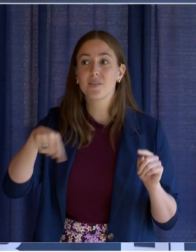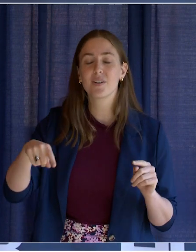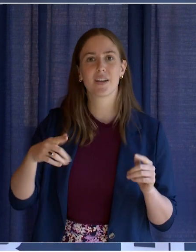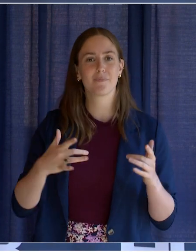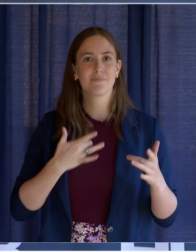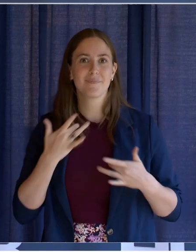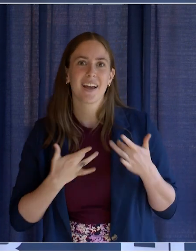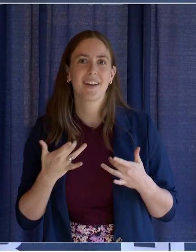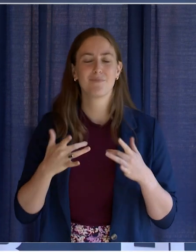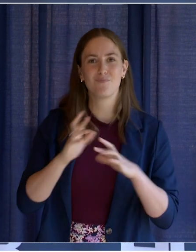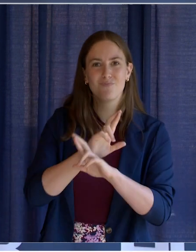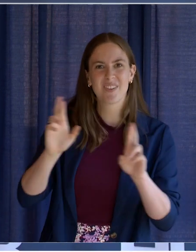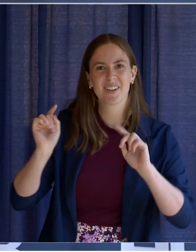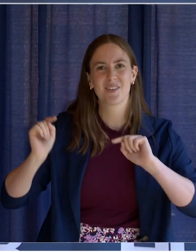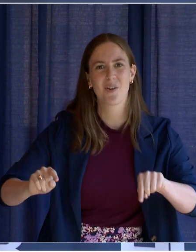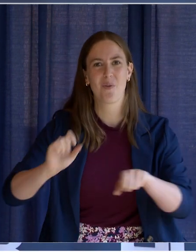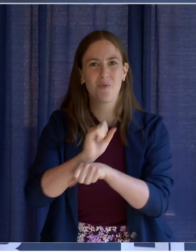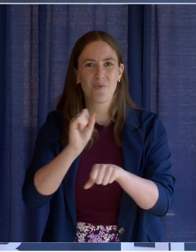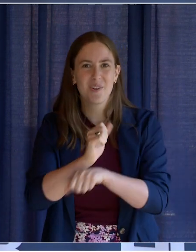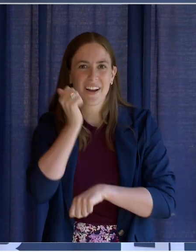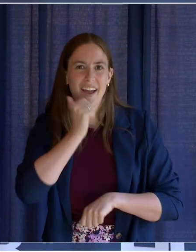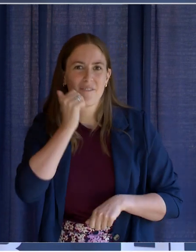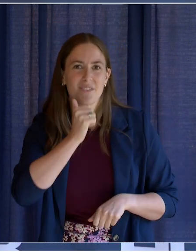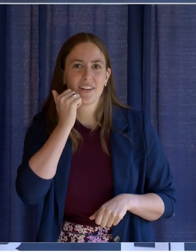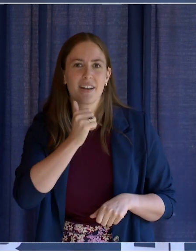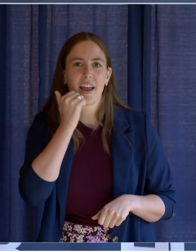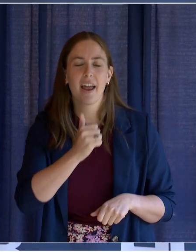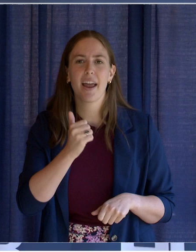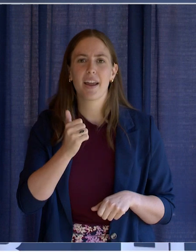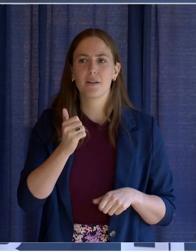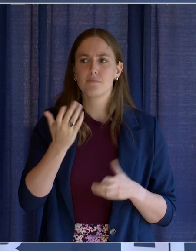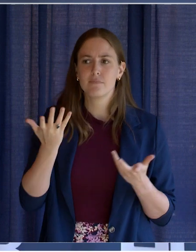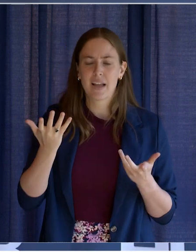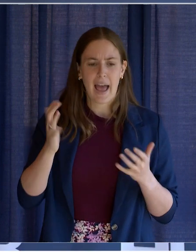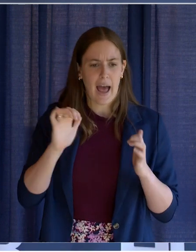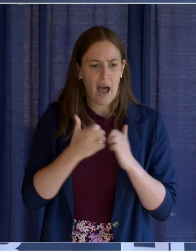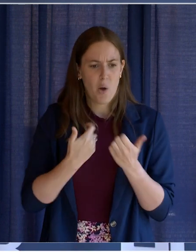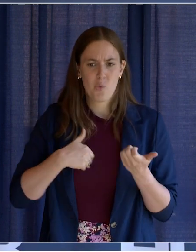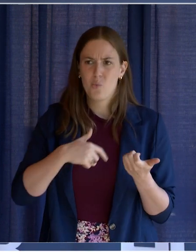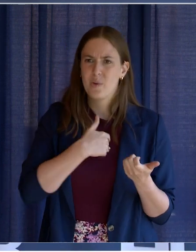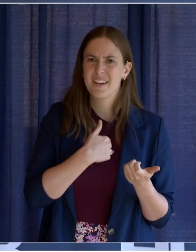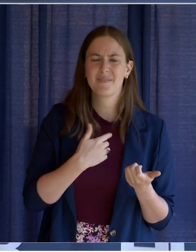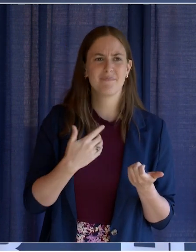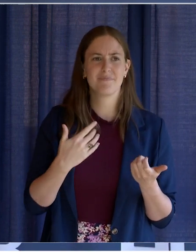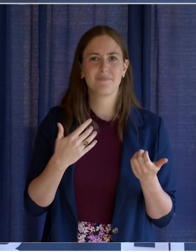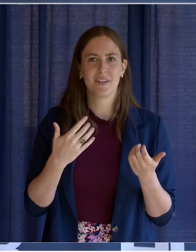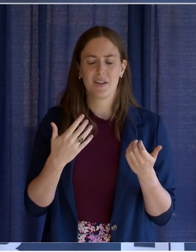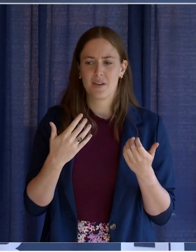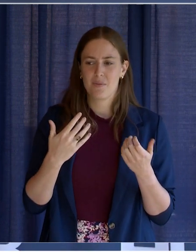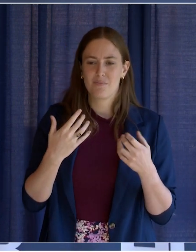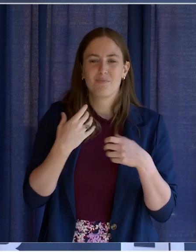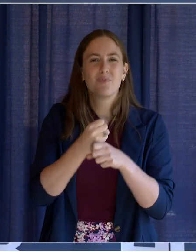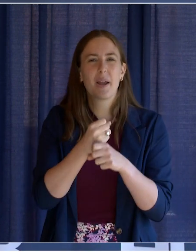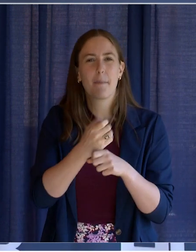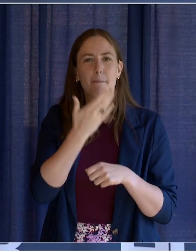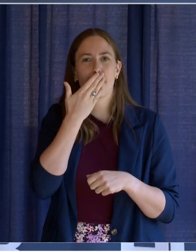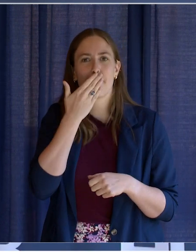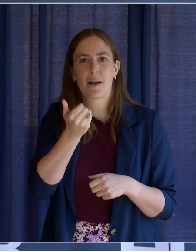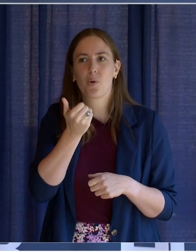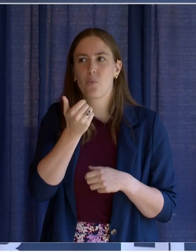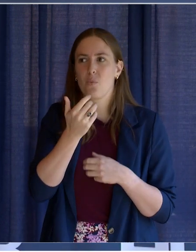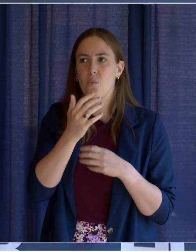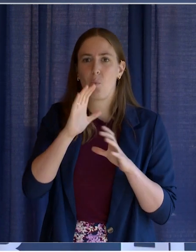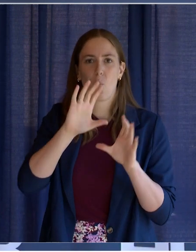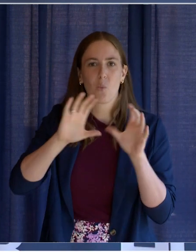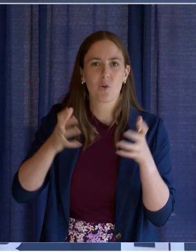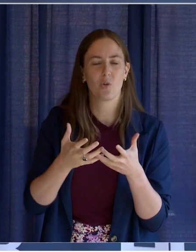to innovate and explore ways that we can unlock the data to create a better world where we have control